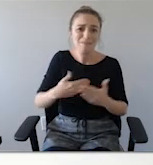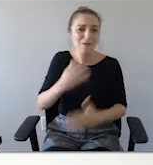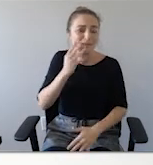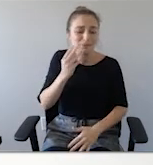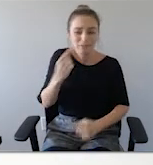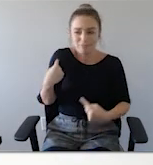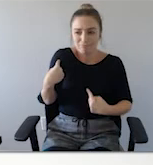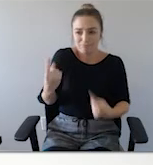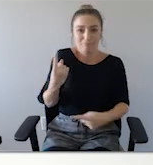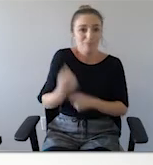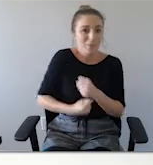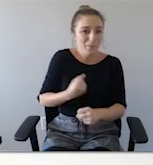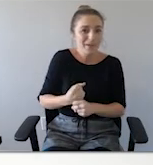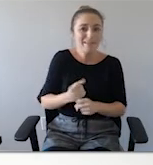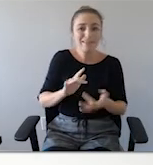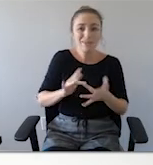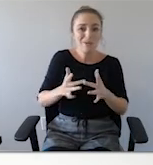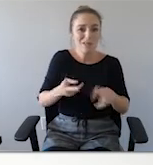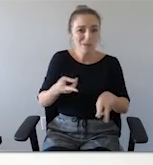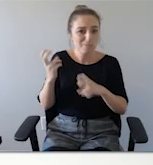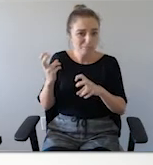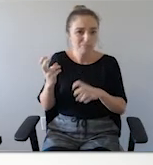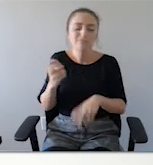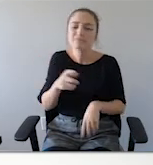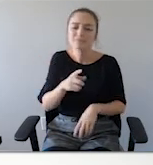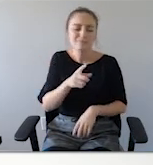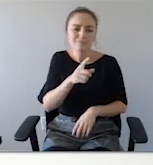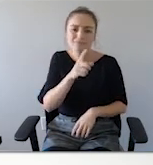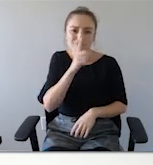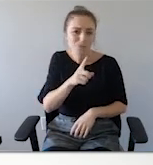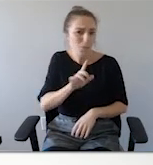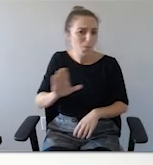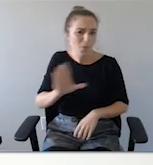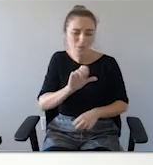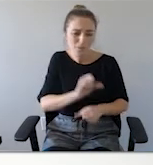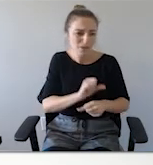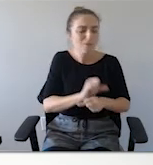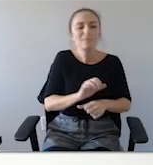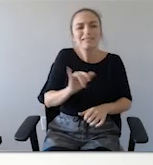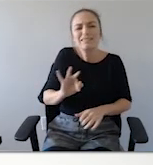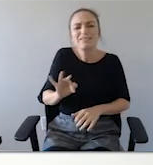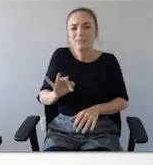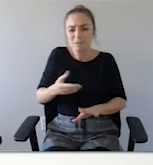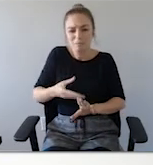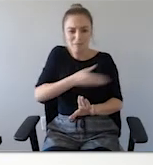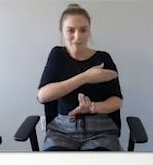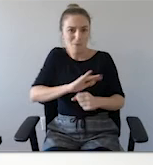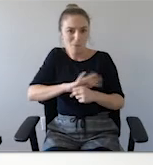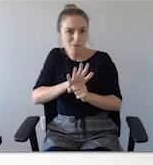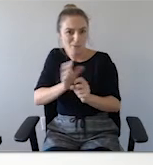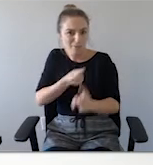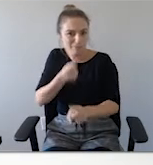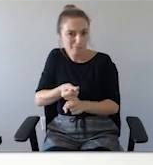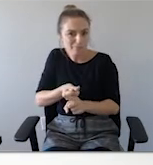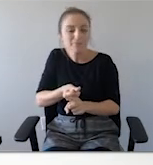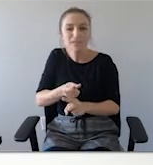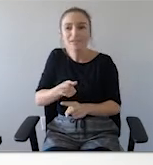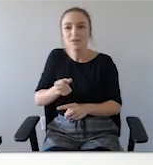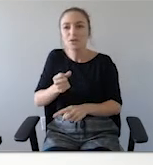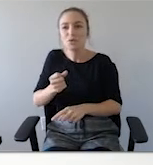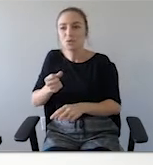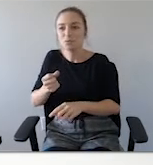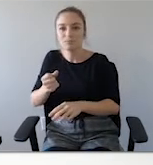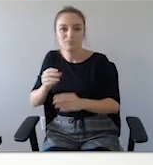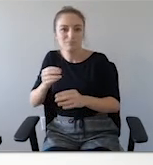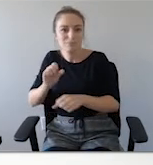just your jobs. I'm sure a lot of your jobs, if you're a person who works normally outside of the home, your jobs have kind of shifted to